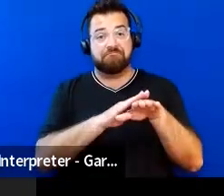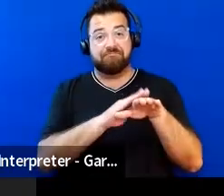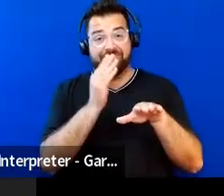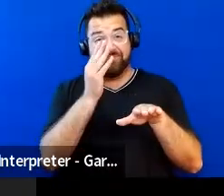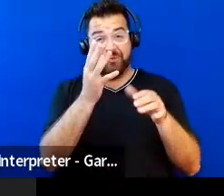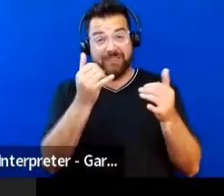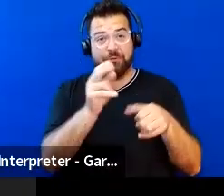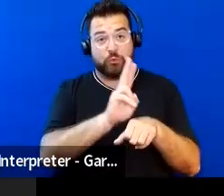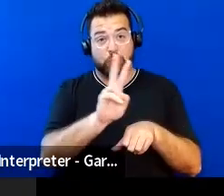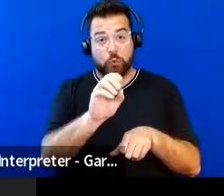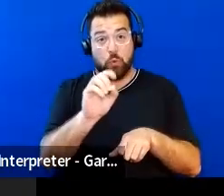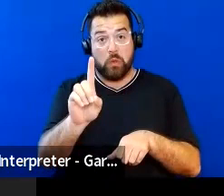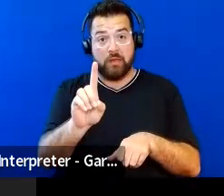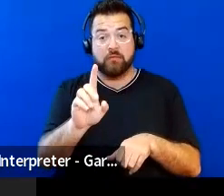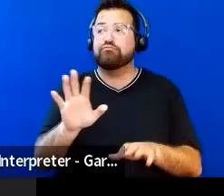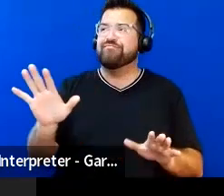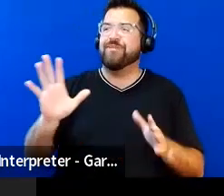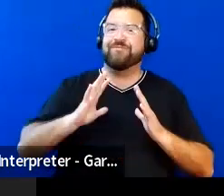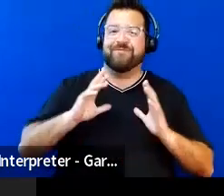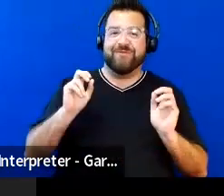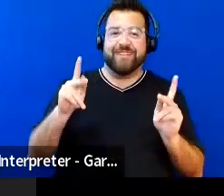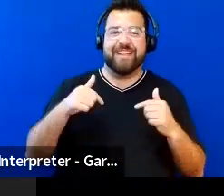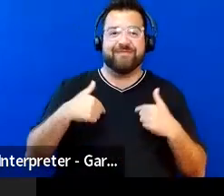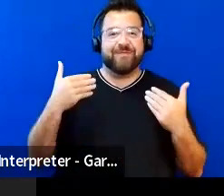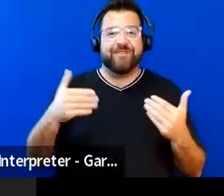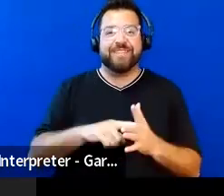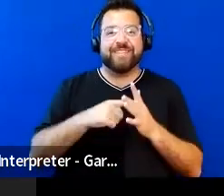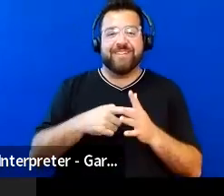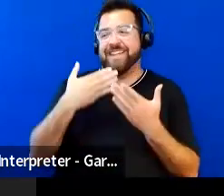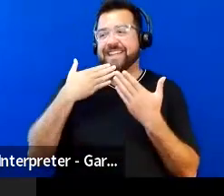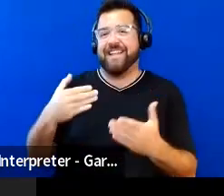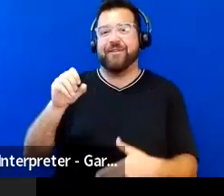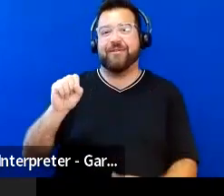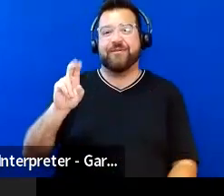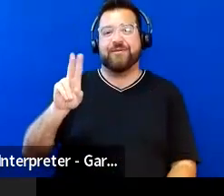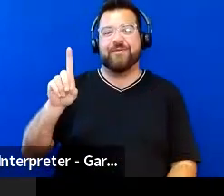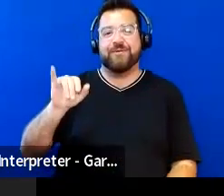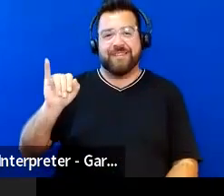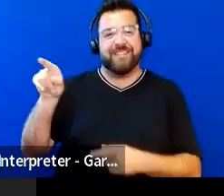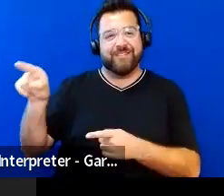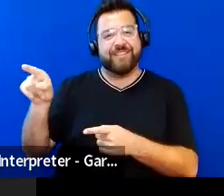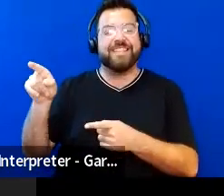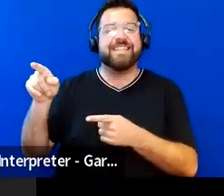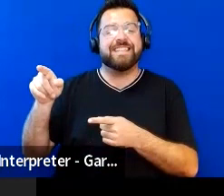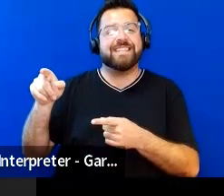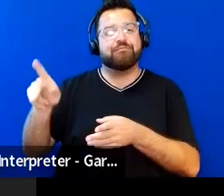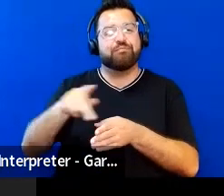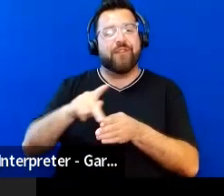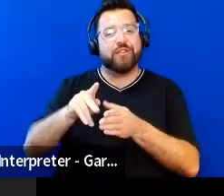Okay. Okay, I'm going to go ahead and get started. Thank you, Susie. Susie is the professional